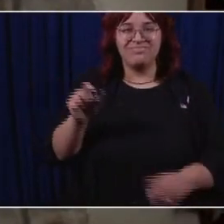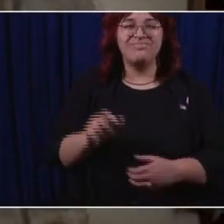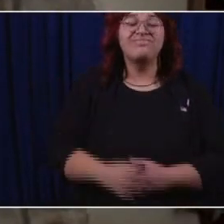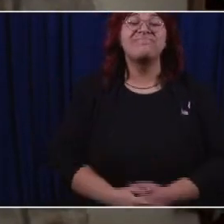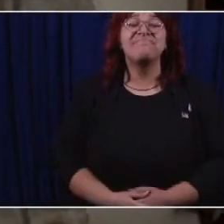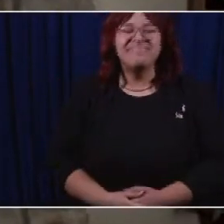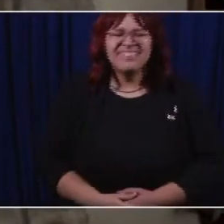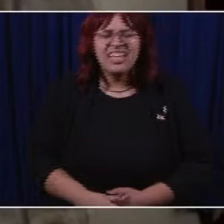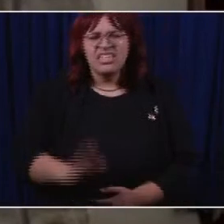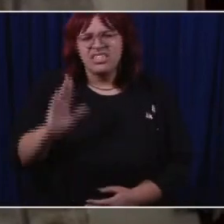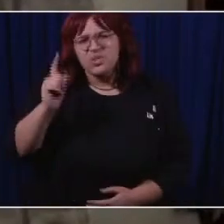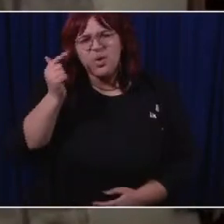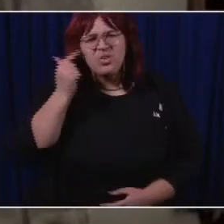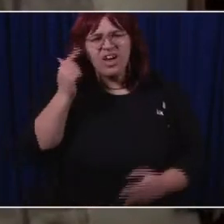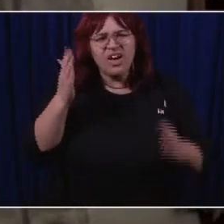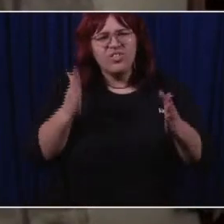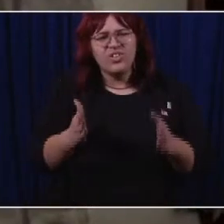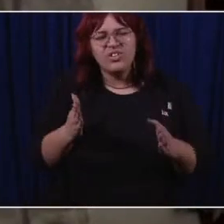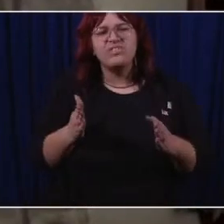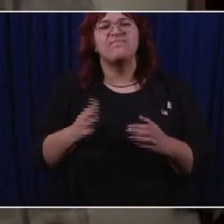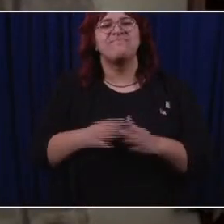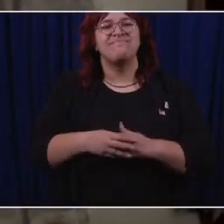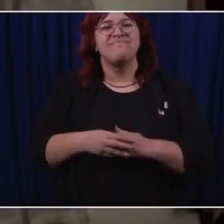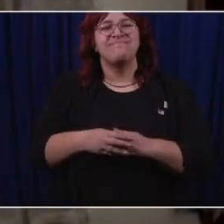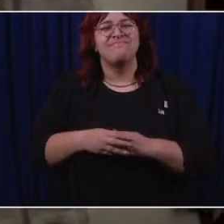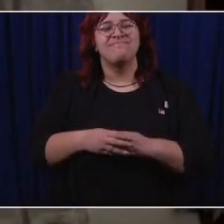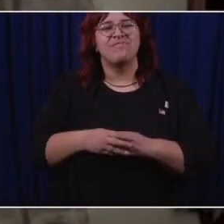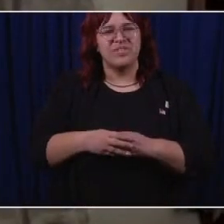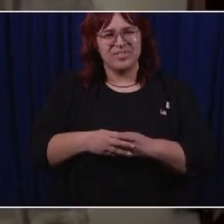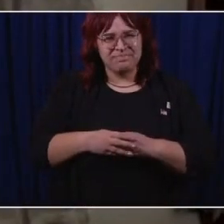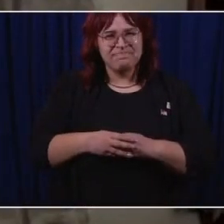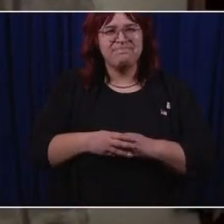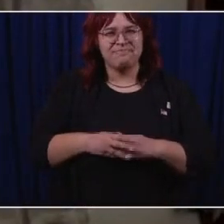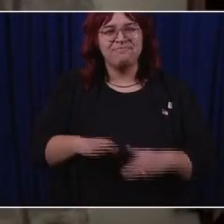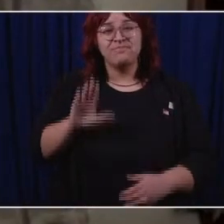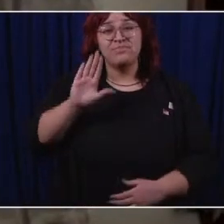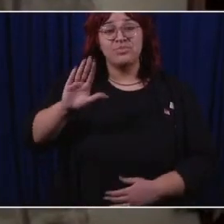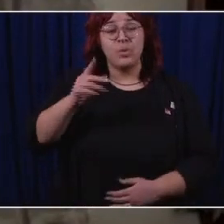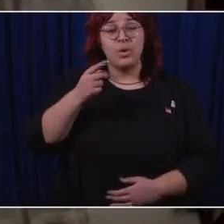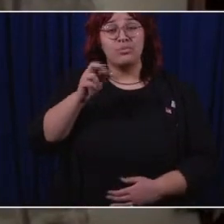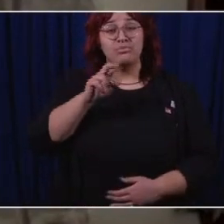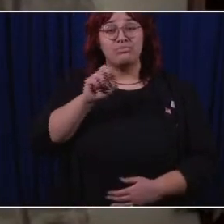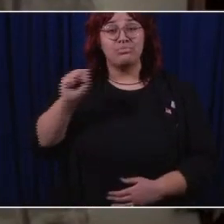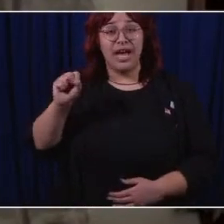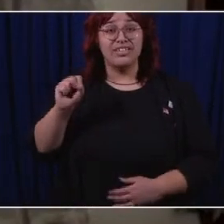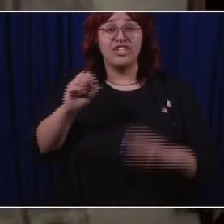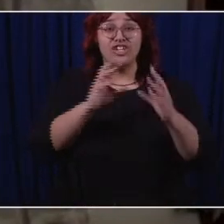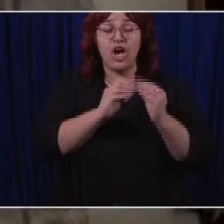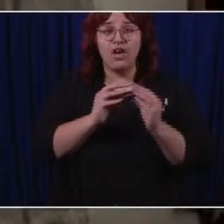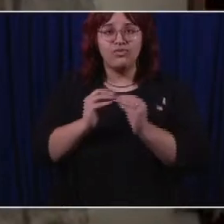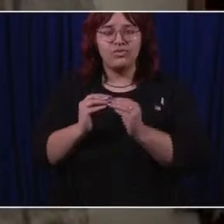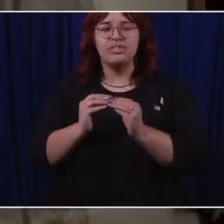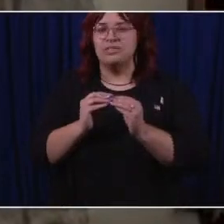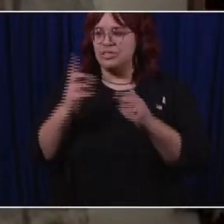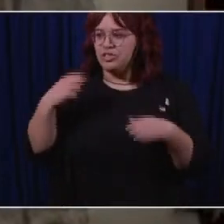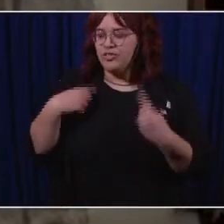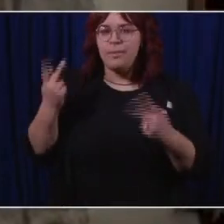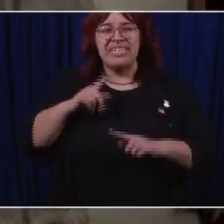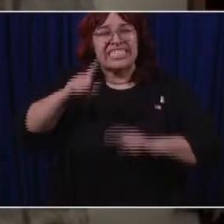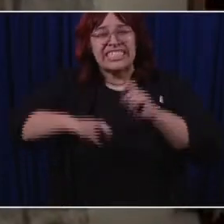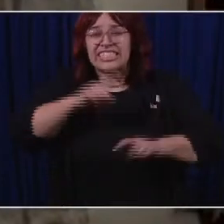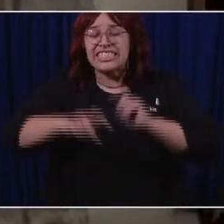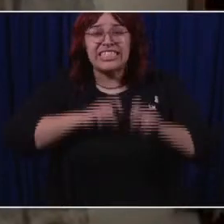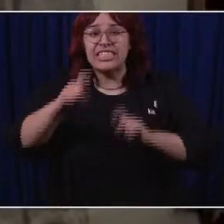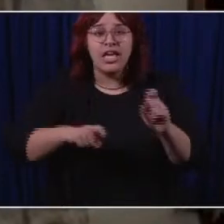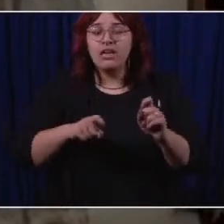Governor, your press briefing has been so extensive that my questions have been answered, so I'll defer to the next person,